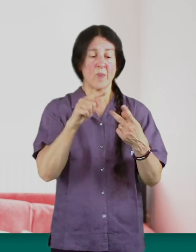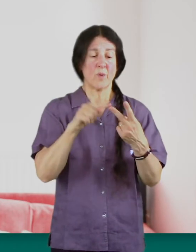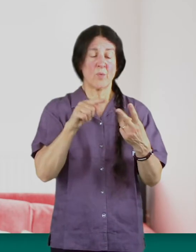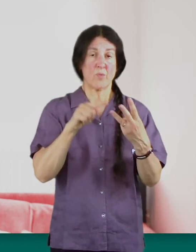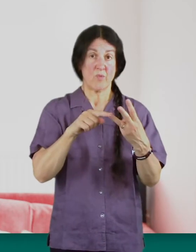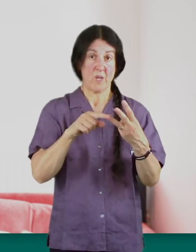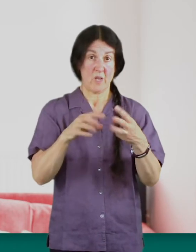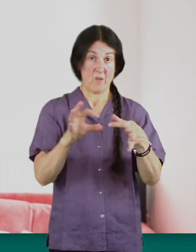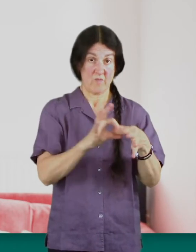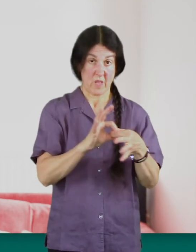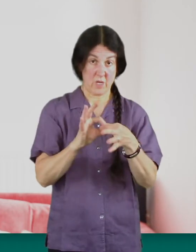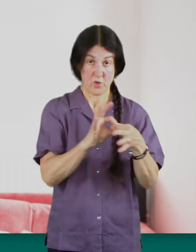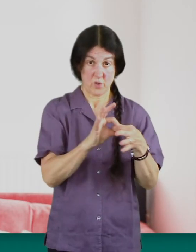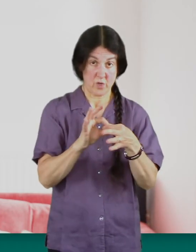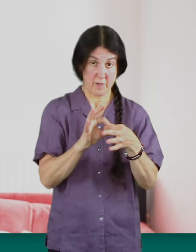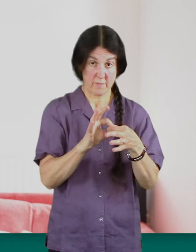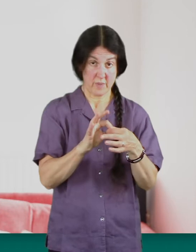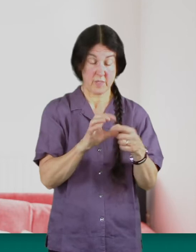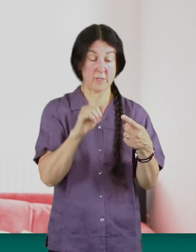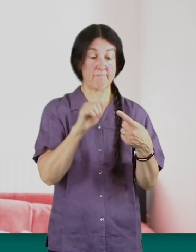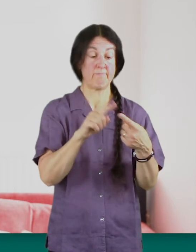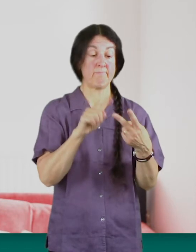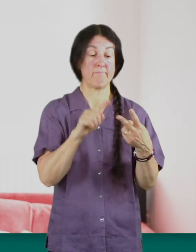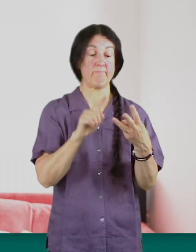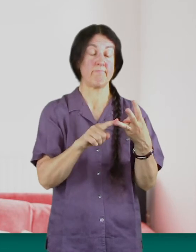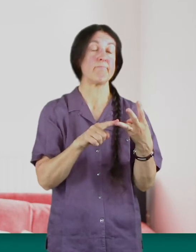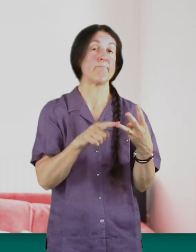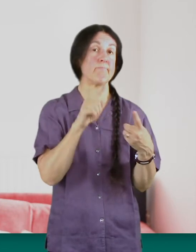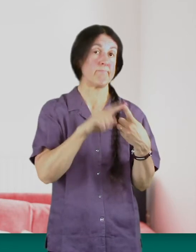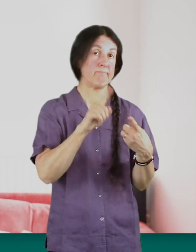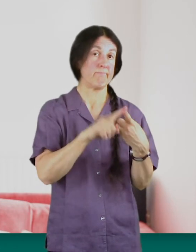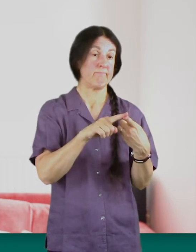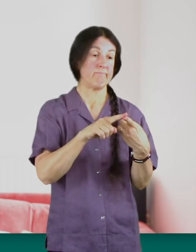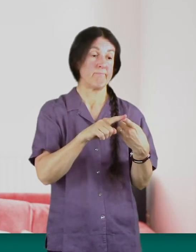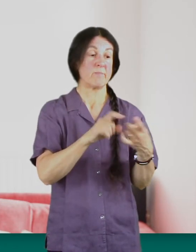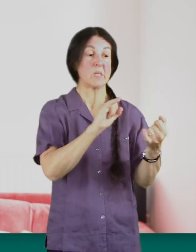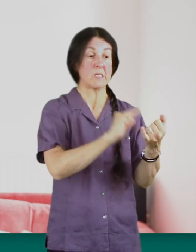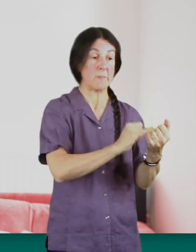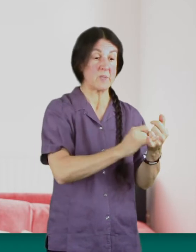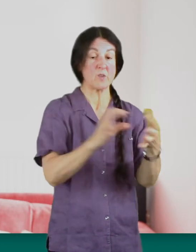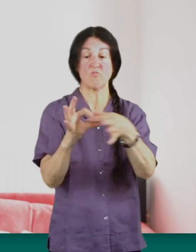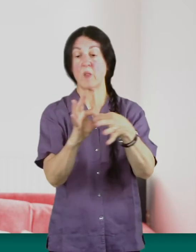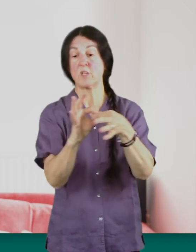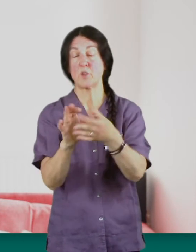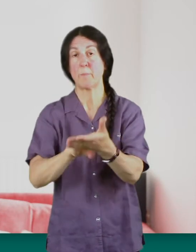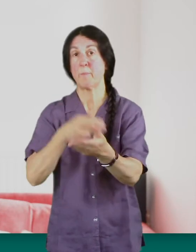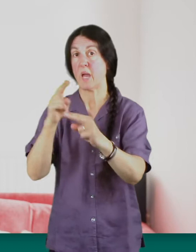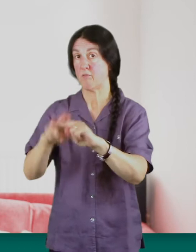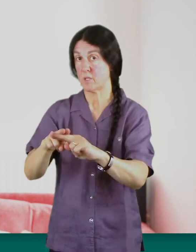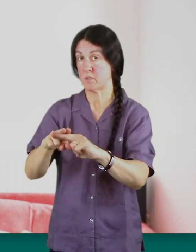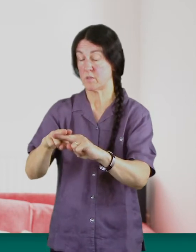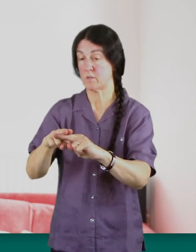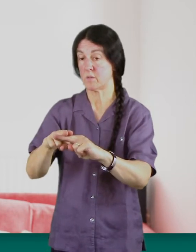in, apart from God, who I will come back to, with people. One, his parents. He just doesn't listen to their